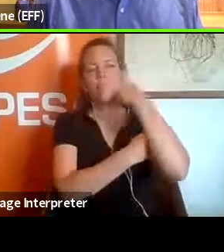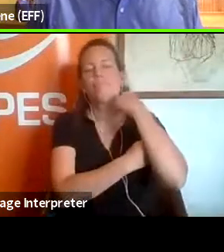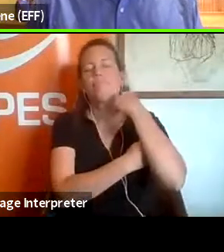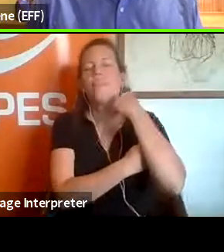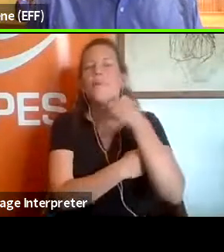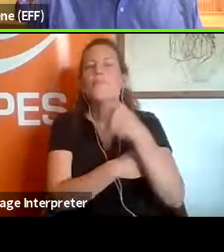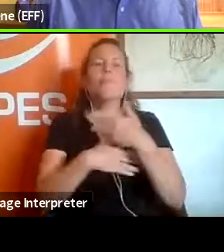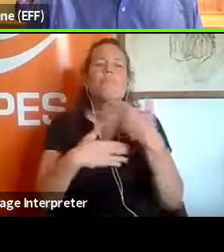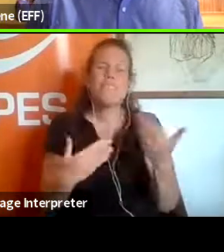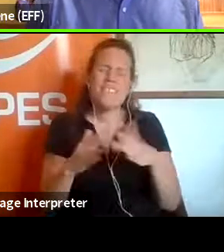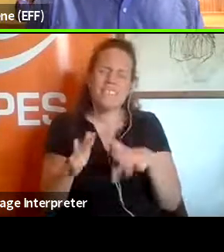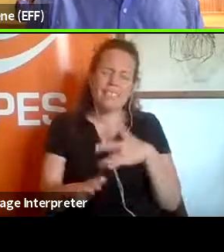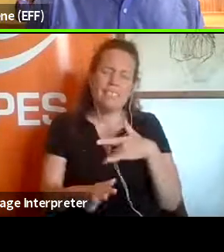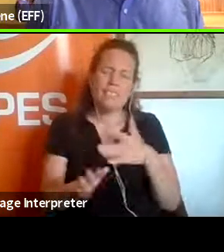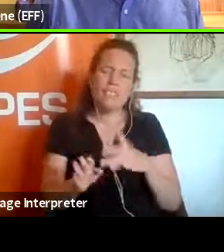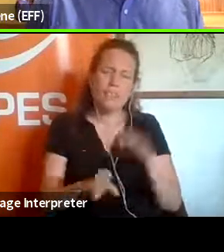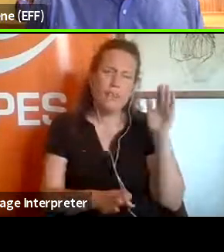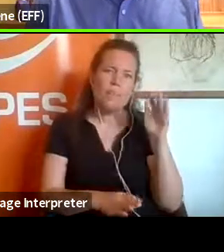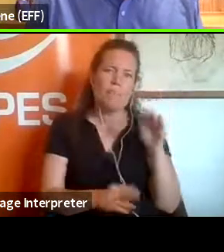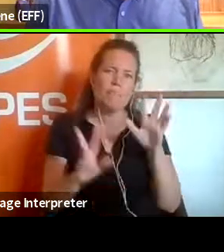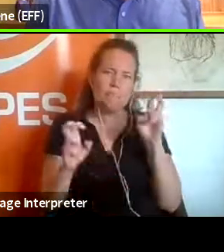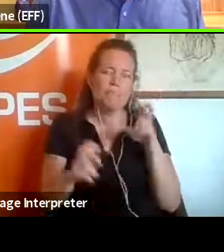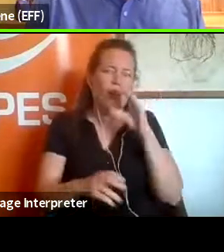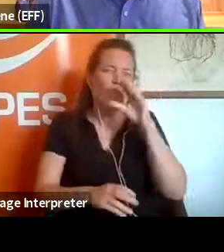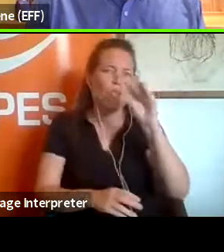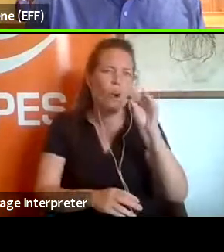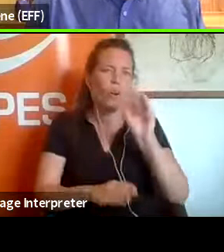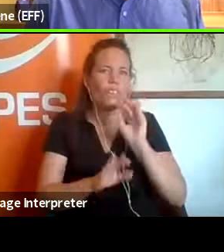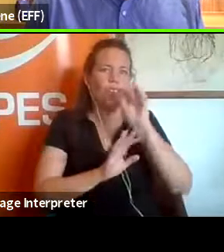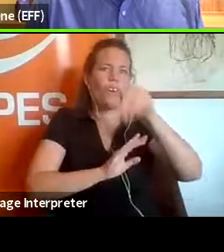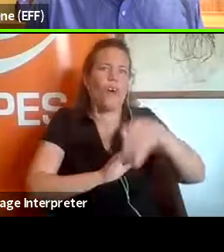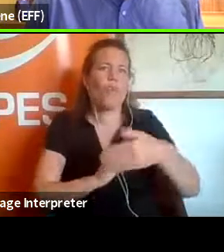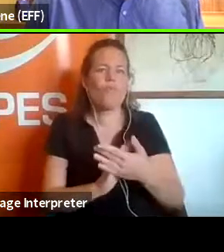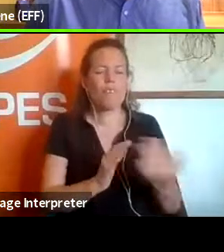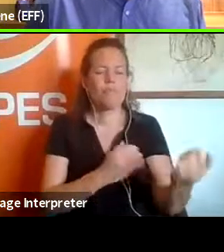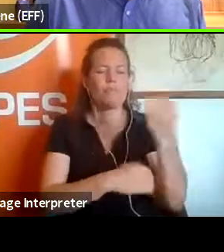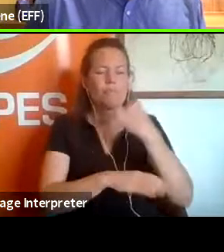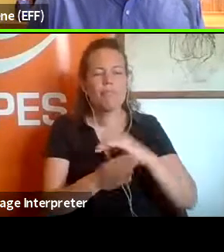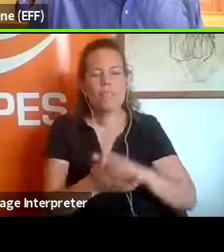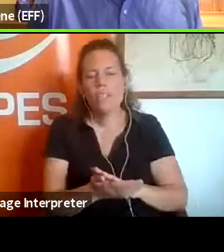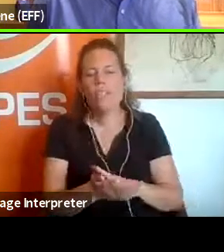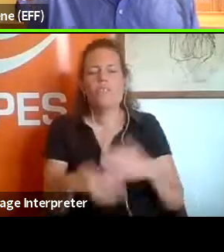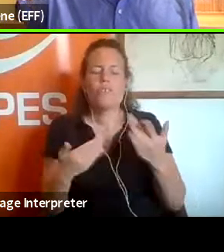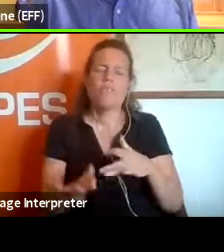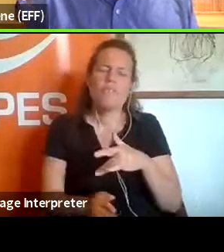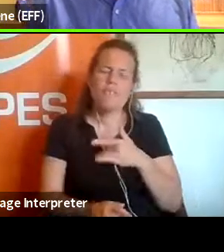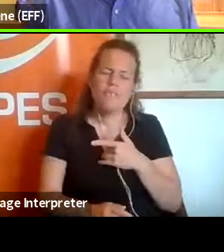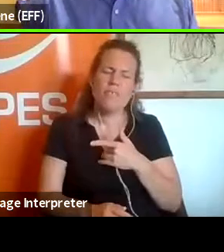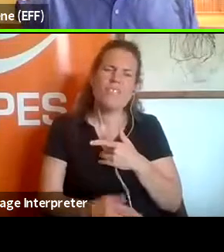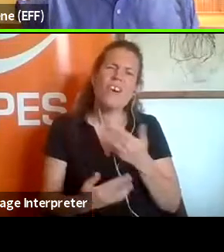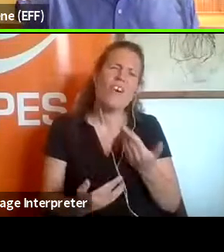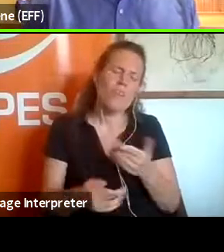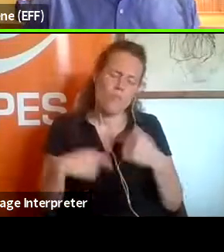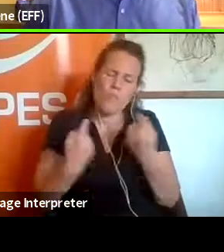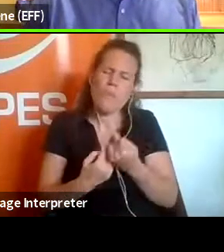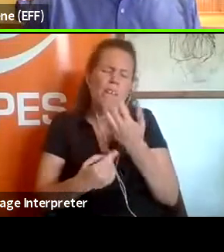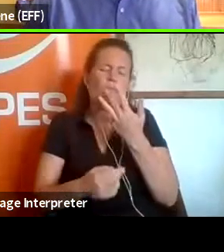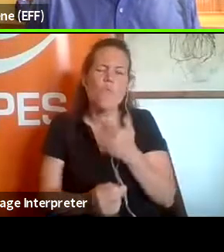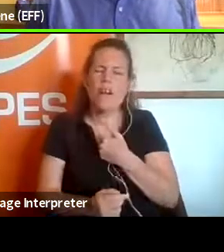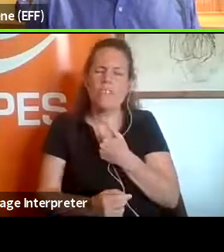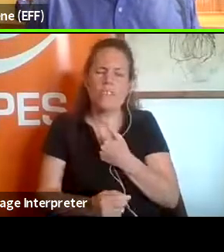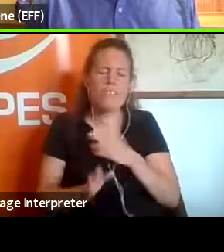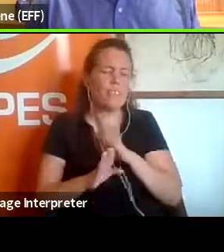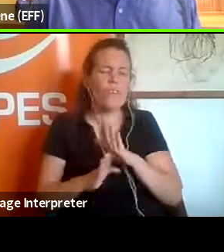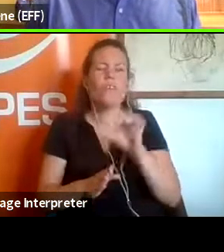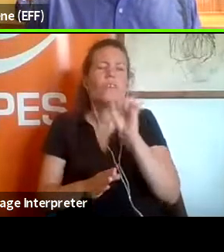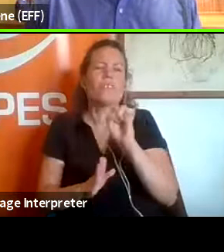and we're given token appearances at things, but our position. So we really wanted this Santa Clara Principles